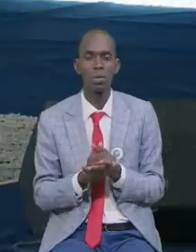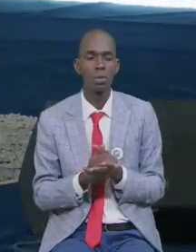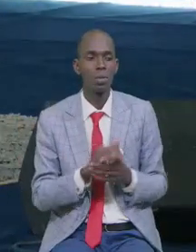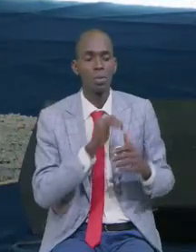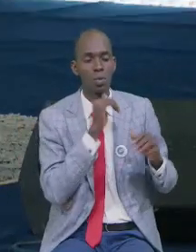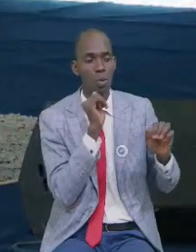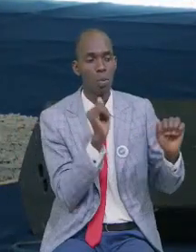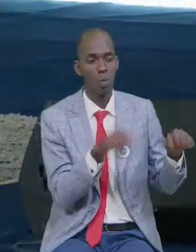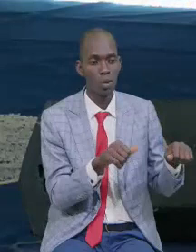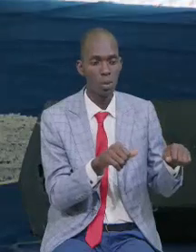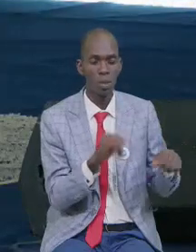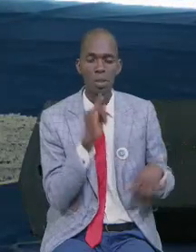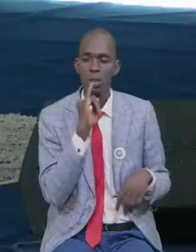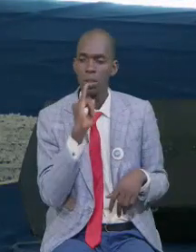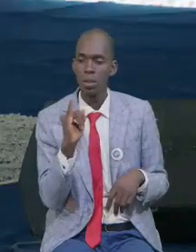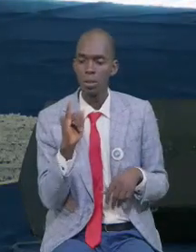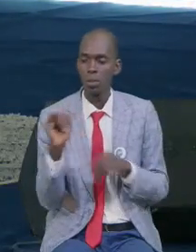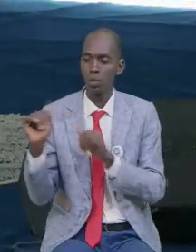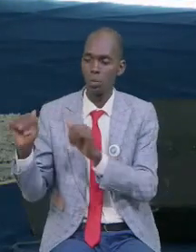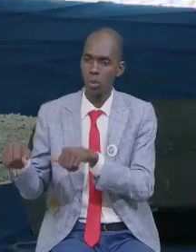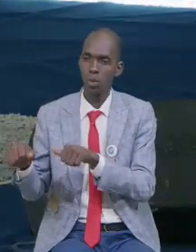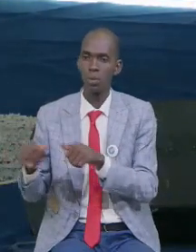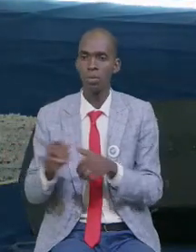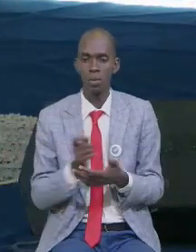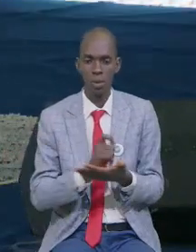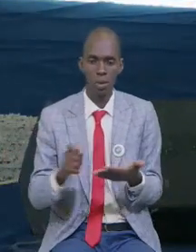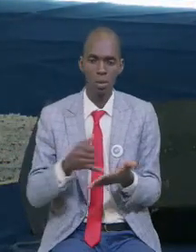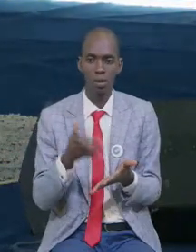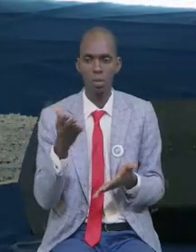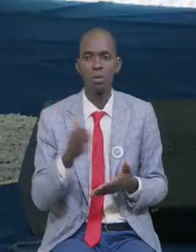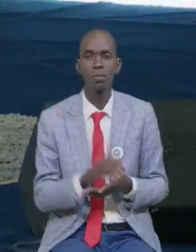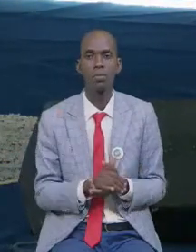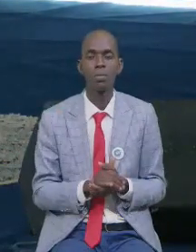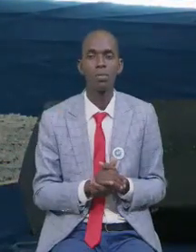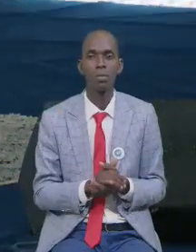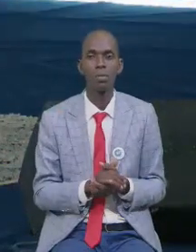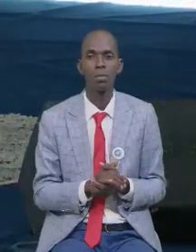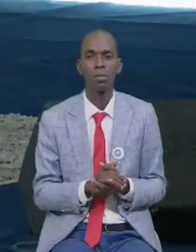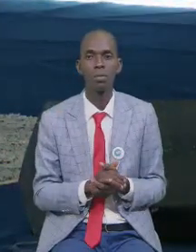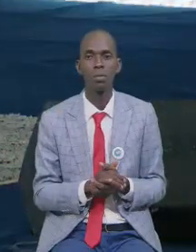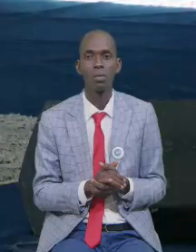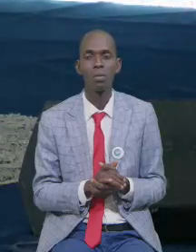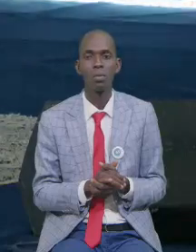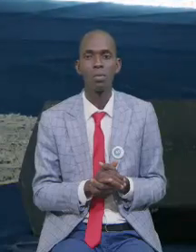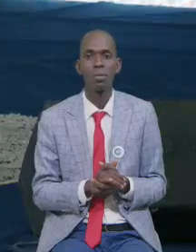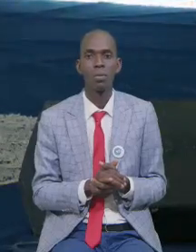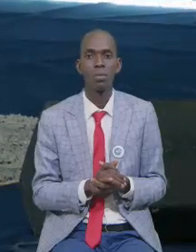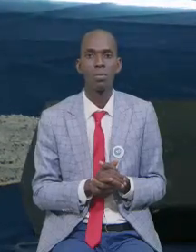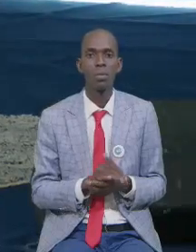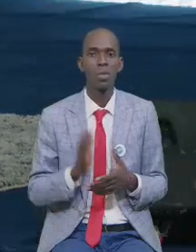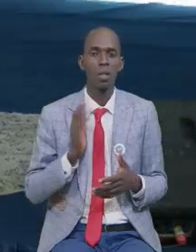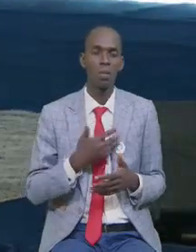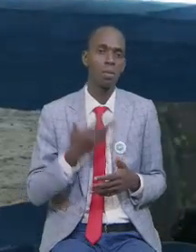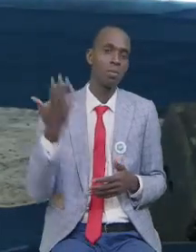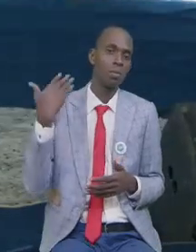Impossible is possible. Our fathers and forefathers were using